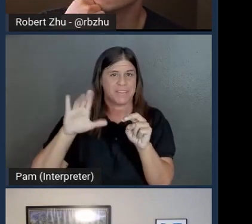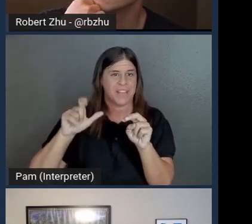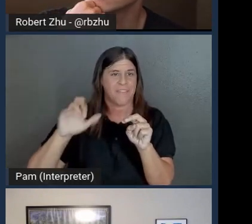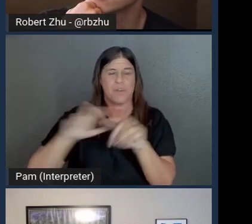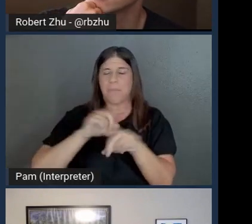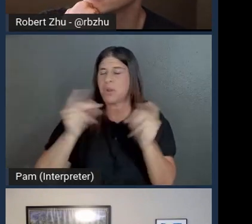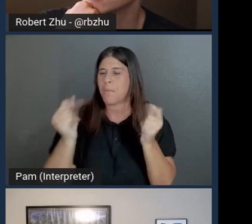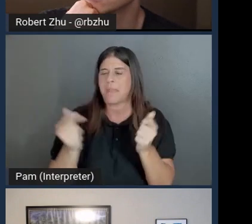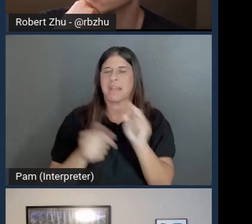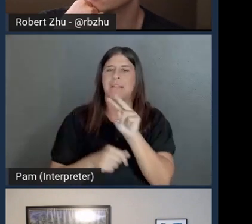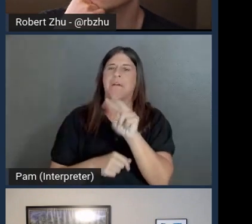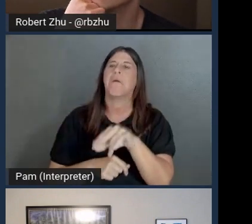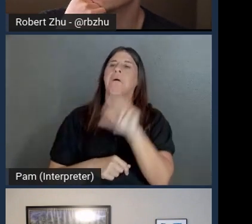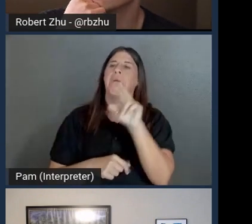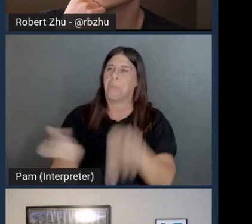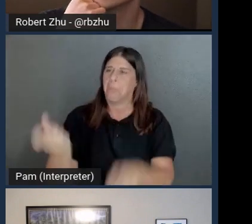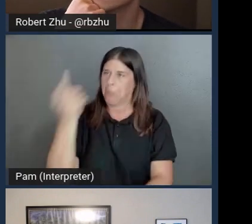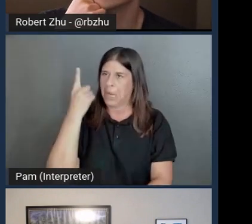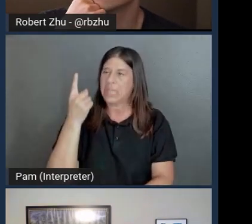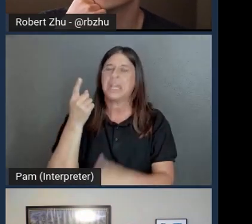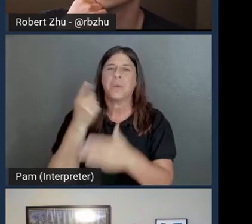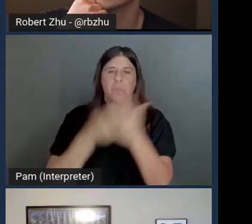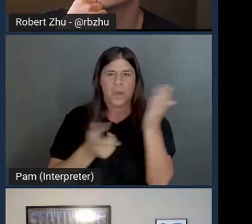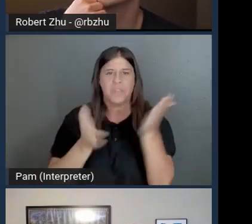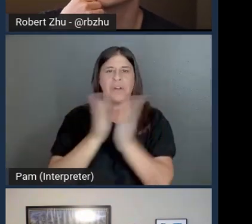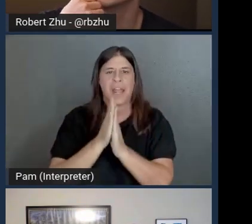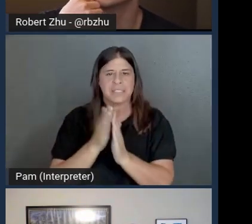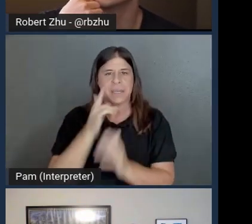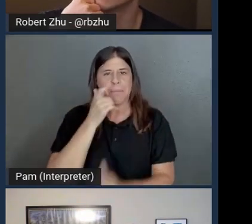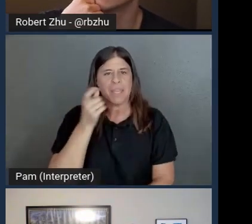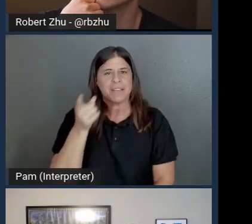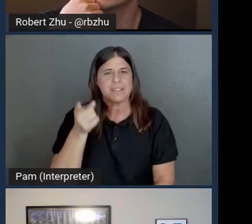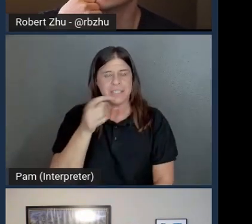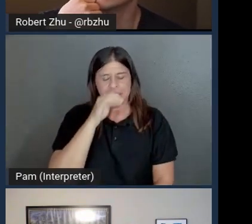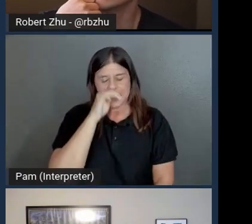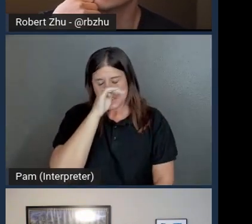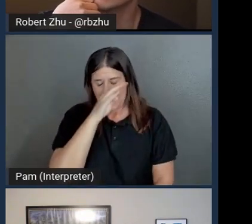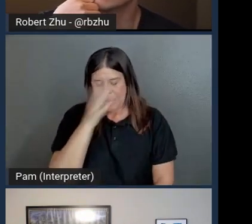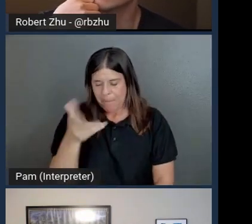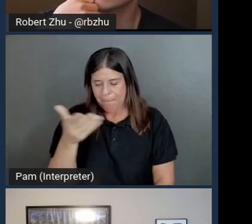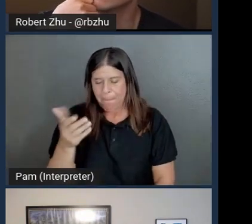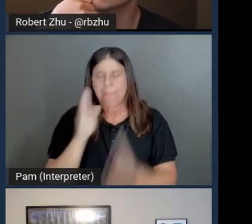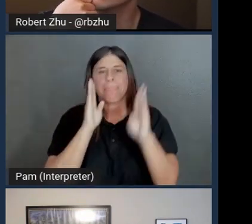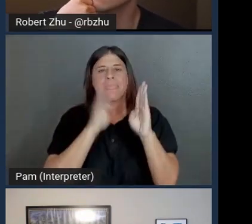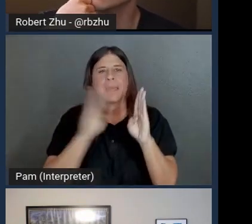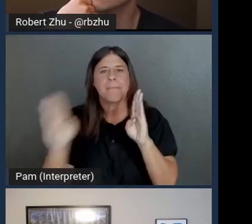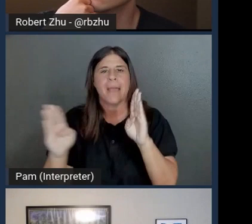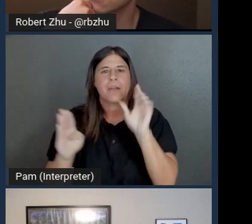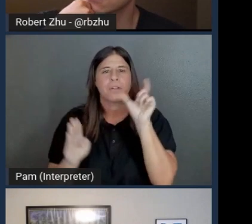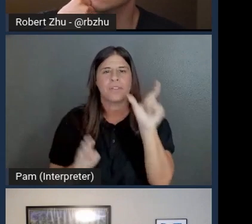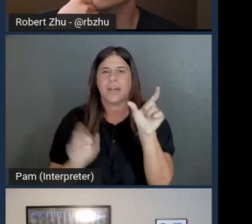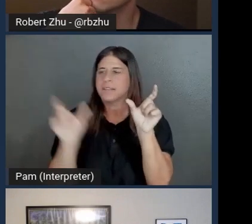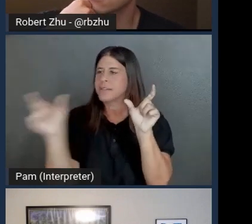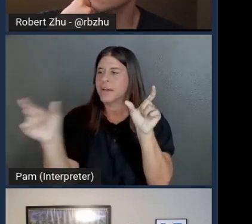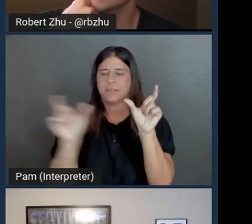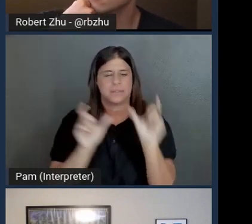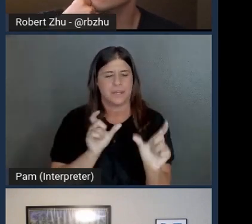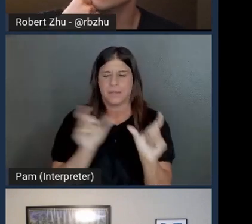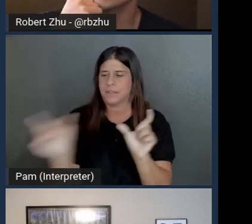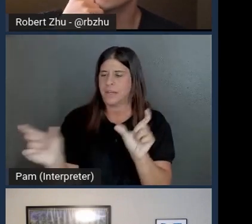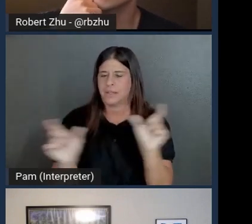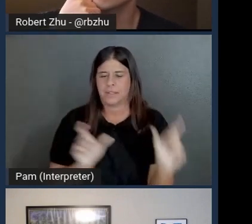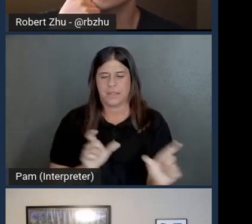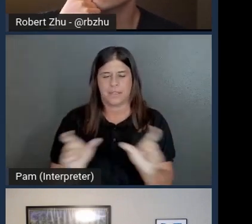kind of understand what it is using, because of this, you know, the pattern matching type syntax. So, you know, it starts with